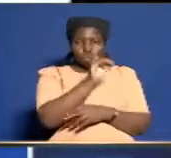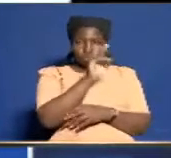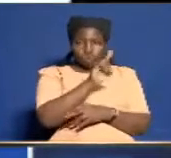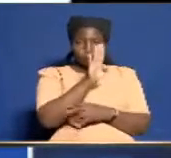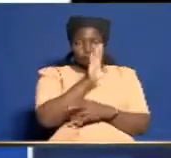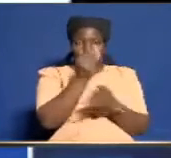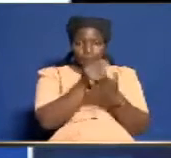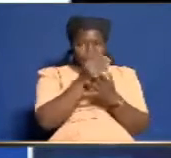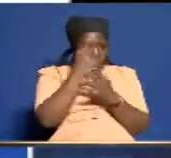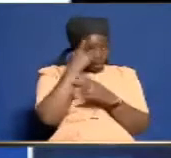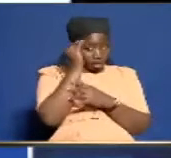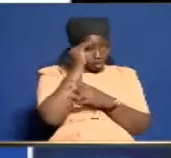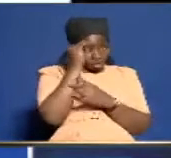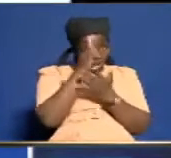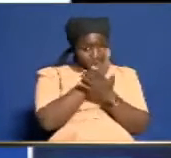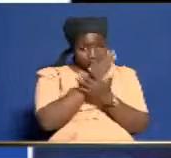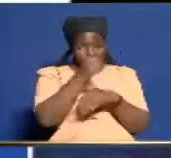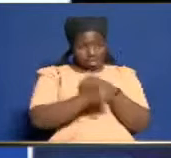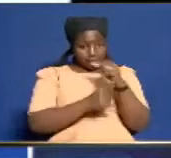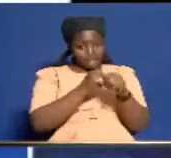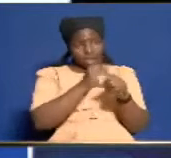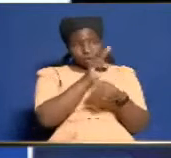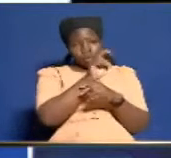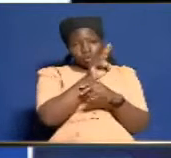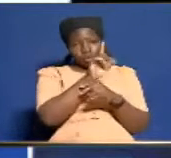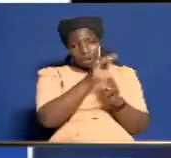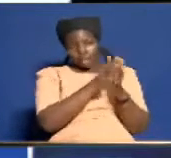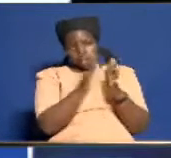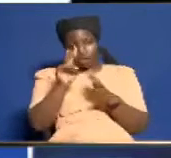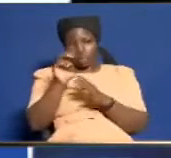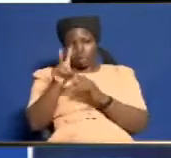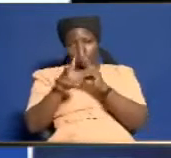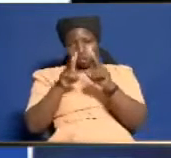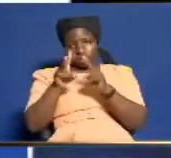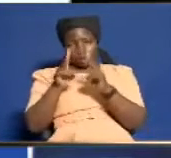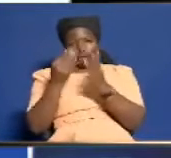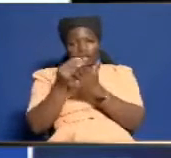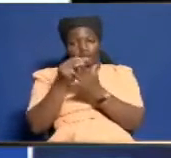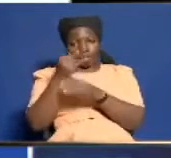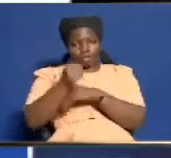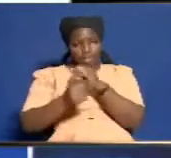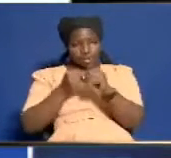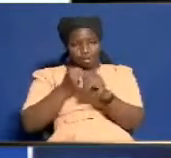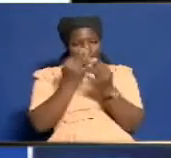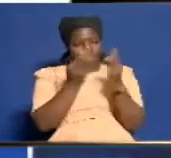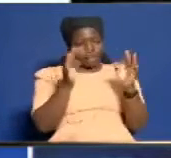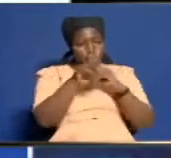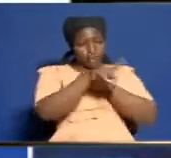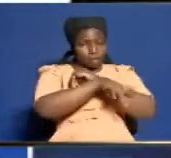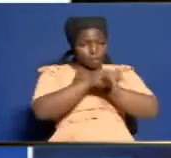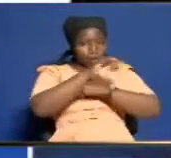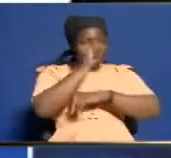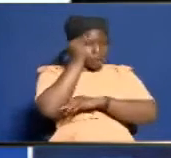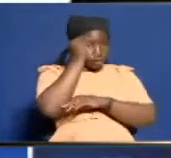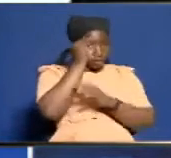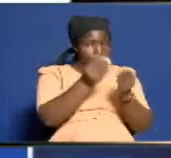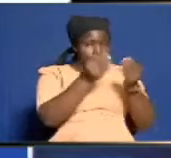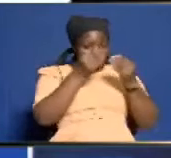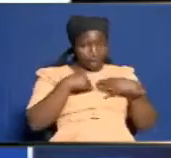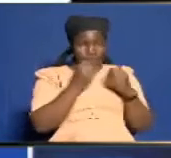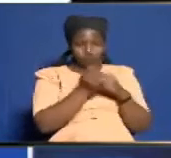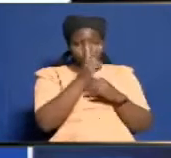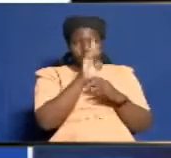sector for the year 2021-2022 fiscal calendar. The free primary education will receive 12 billion shillings, while